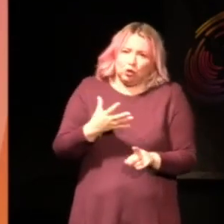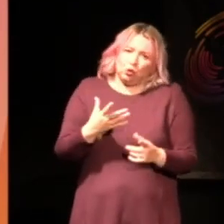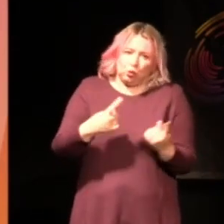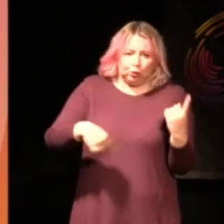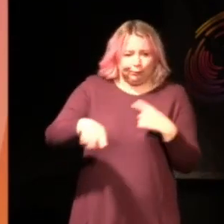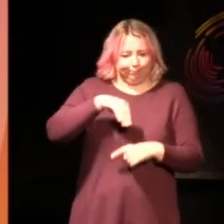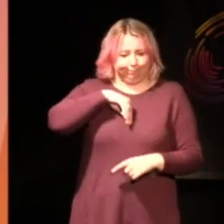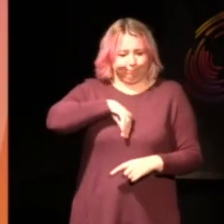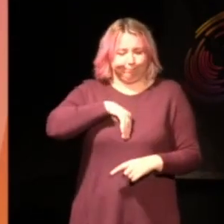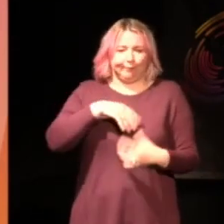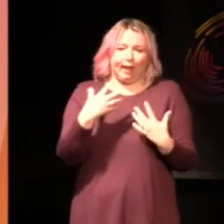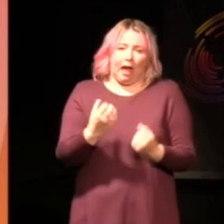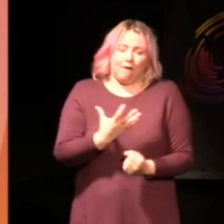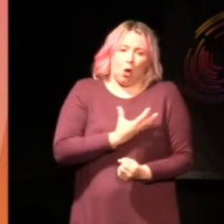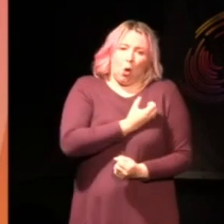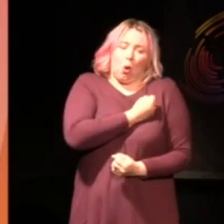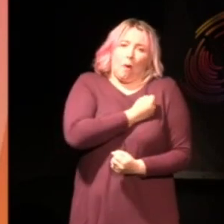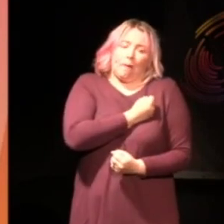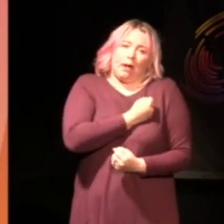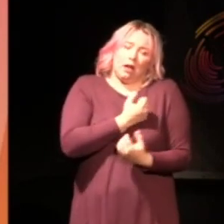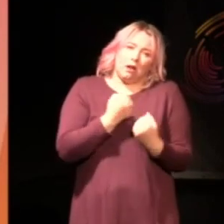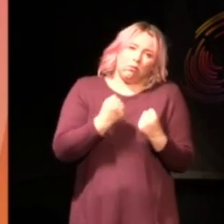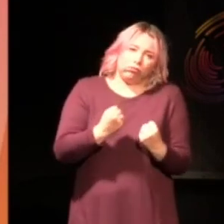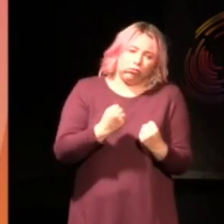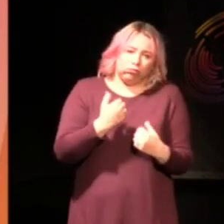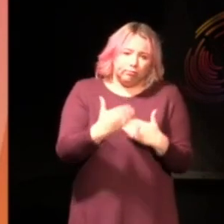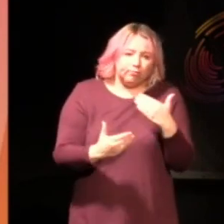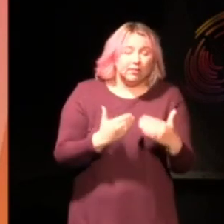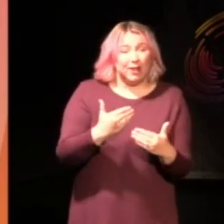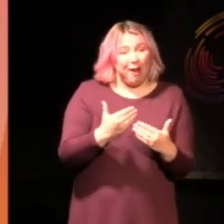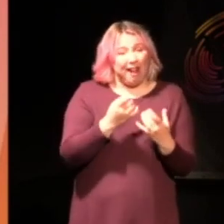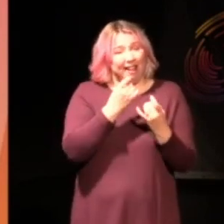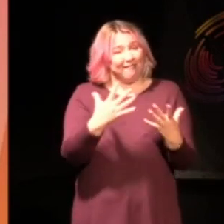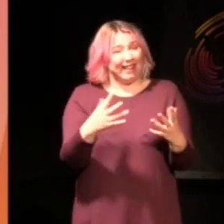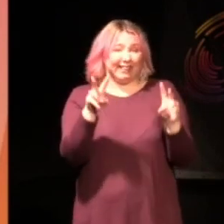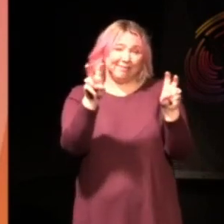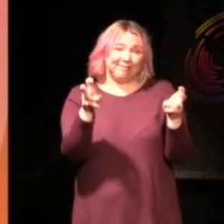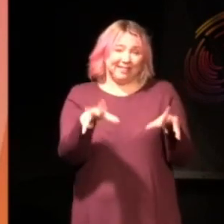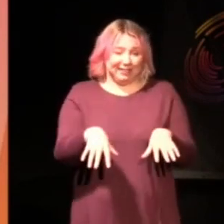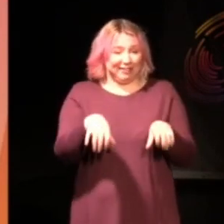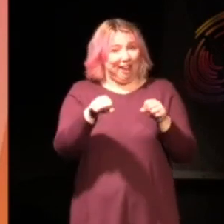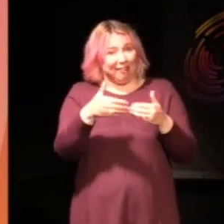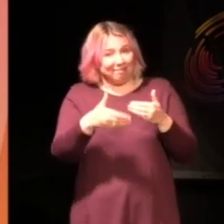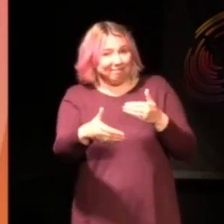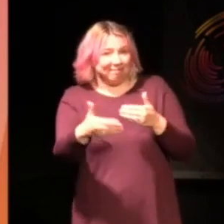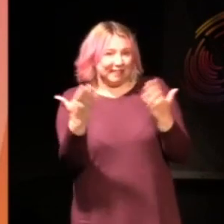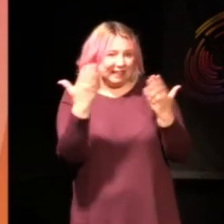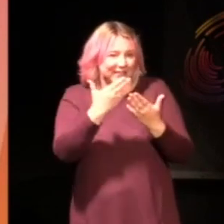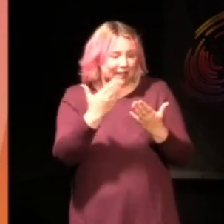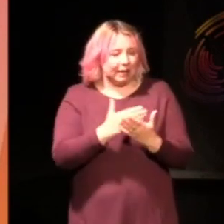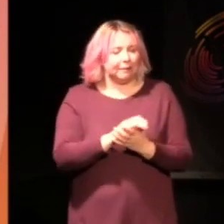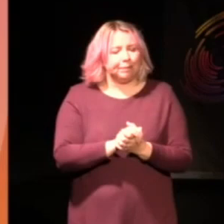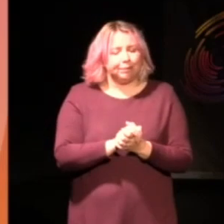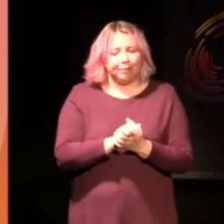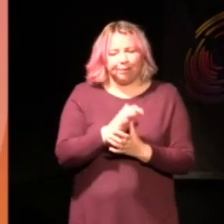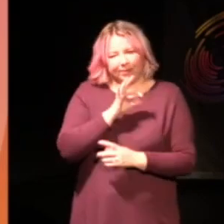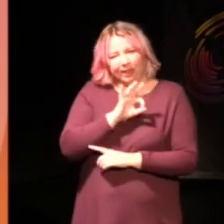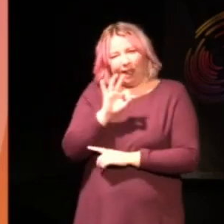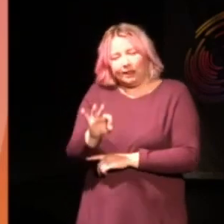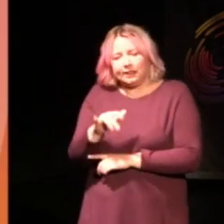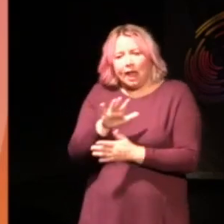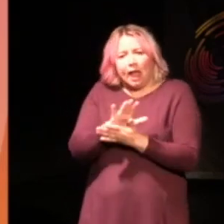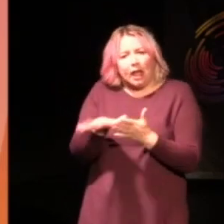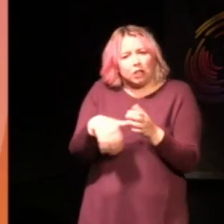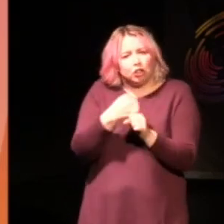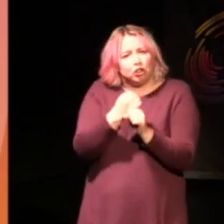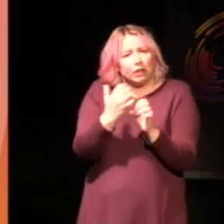is a wonderful start to the evening. I wanted to ask you, H.G. Wells, I was thinking